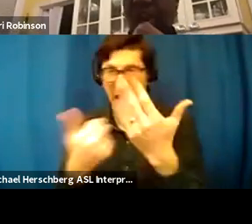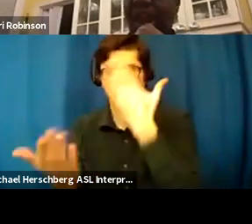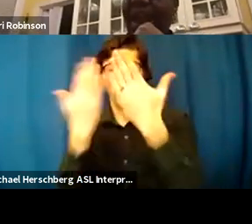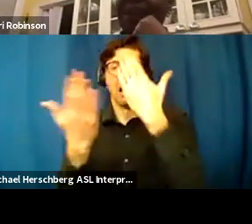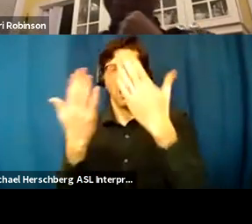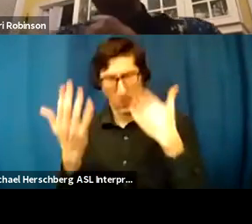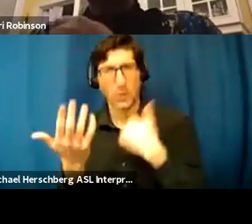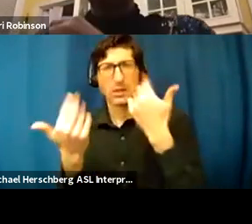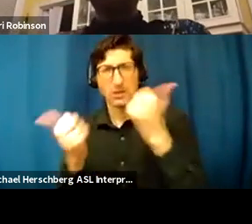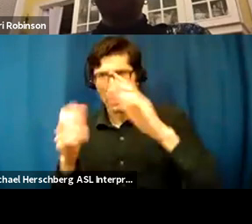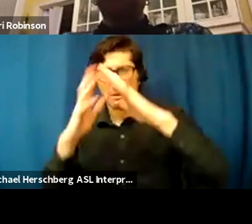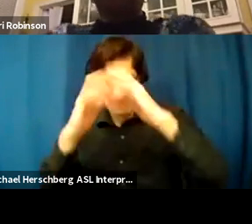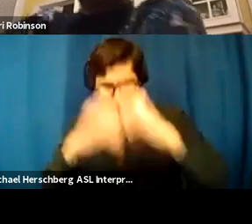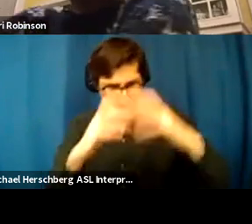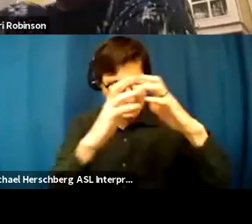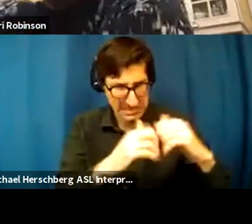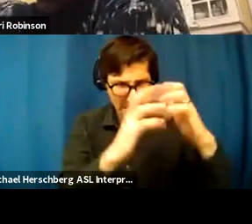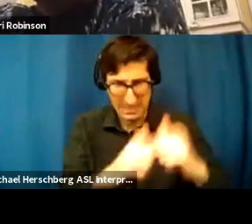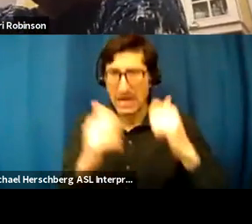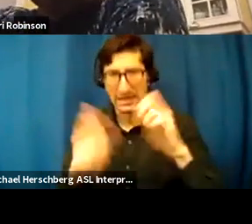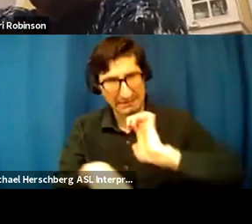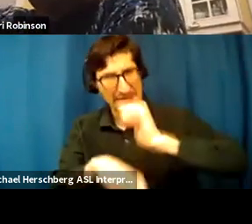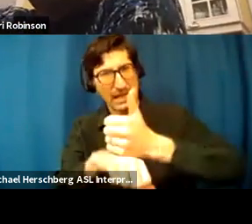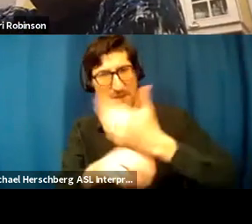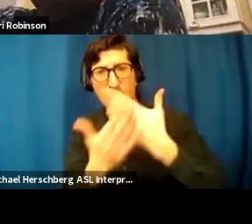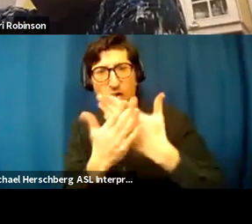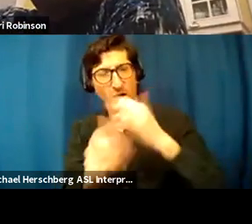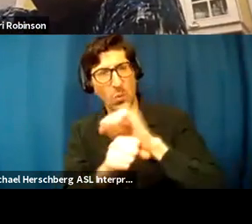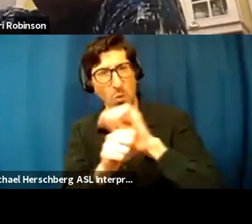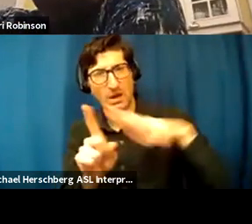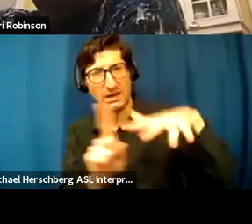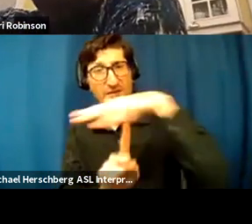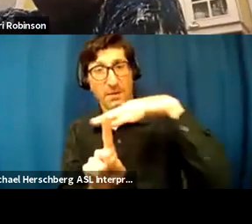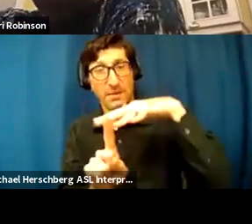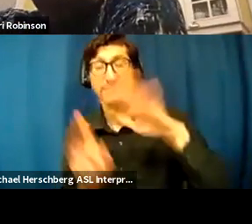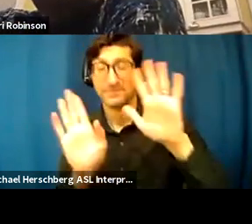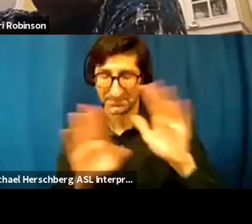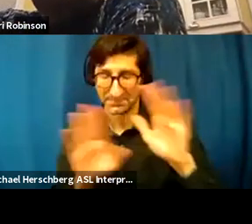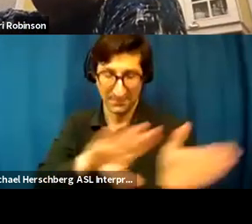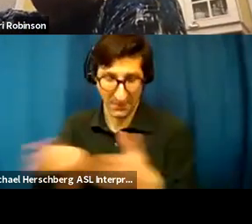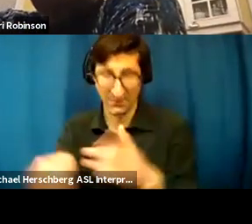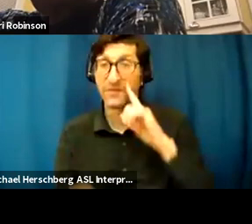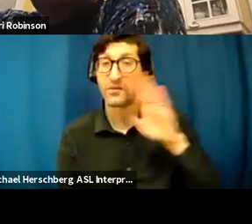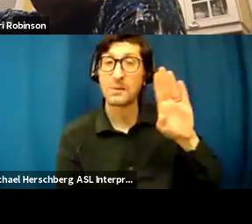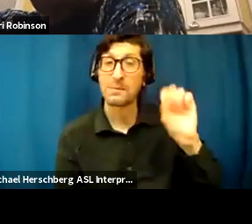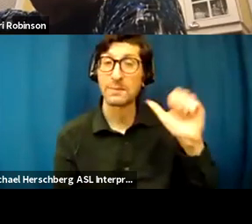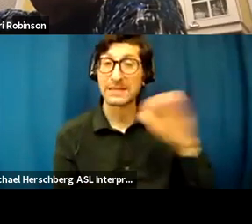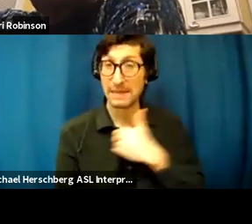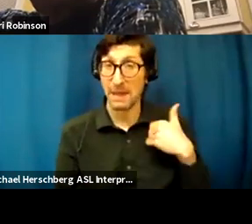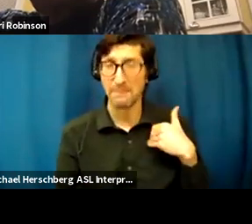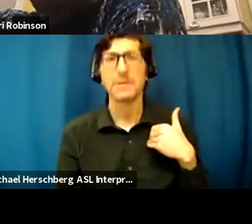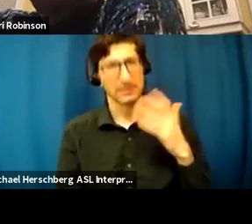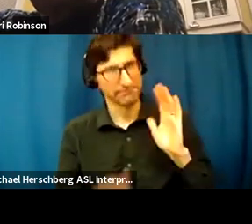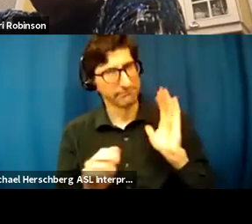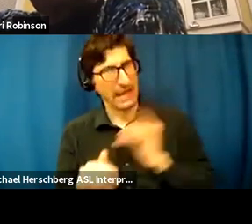the virtual world. And to the matter of BSAC membership, we do have full membership. I would